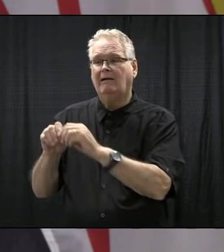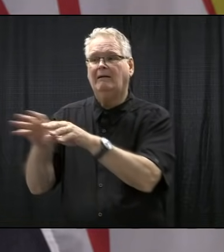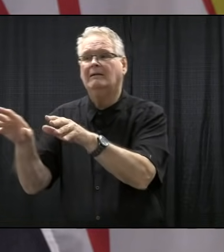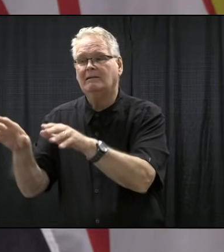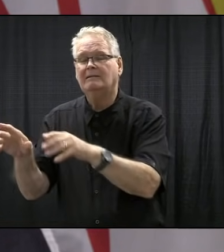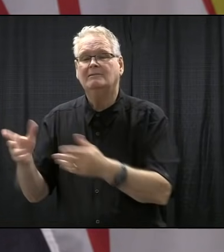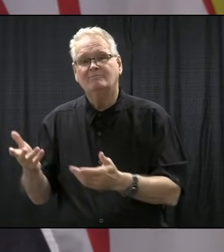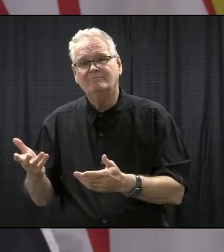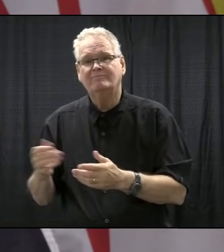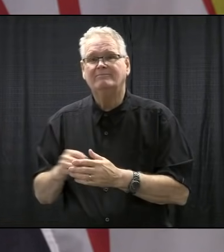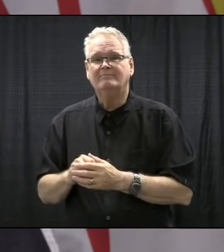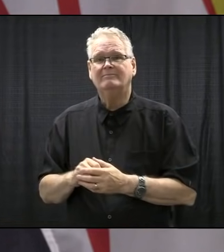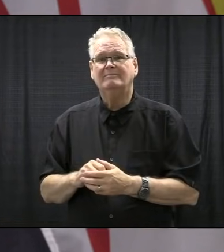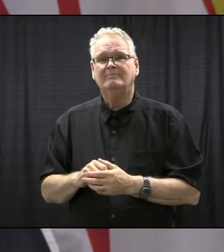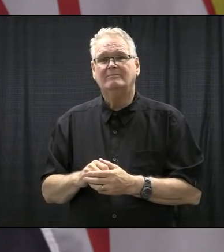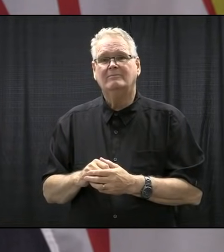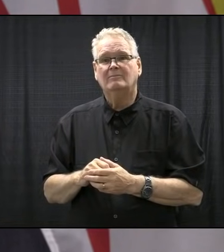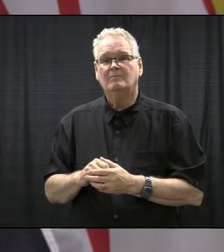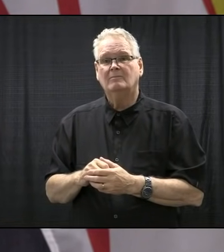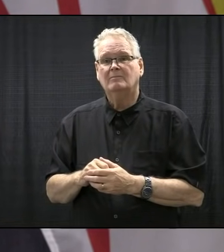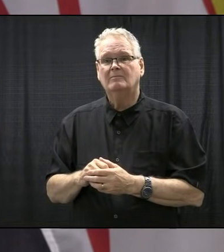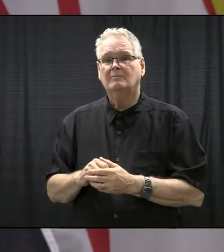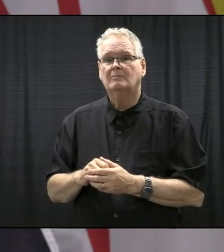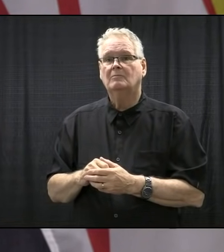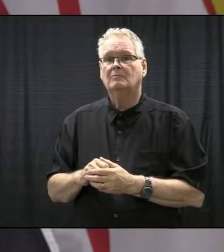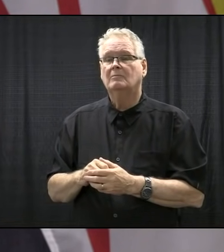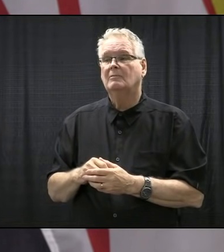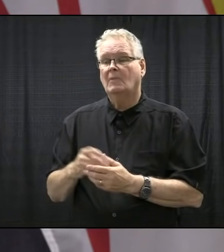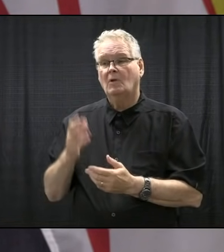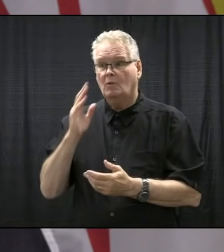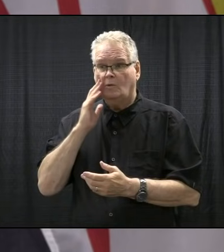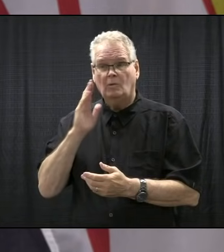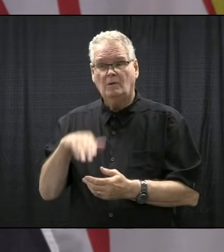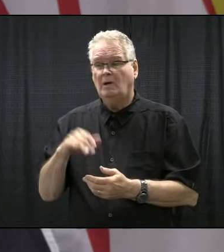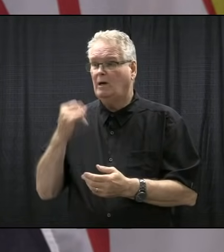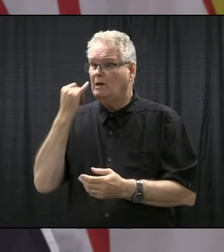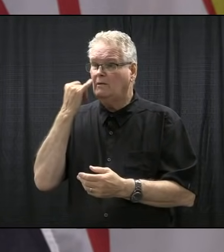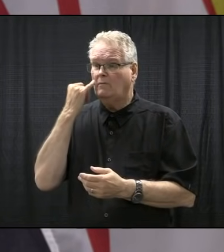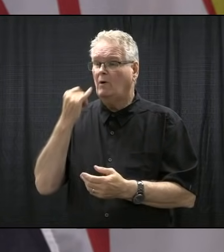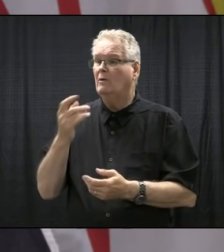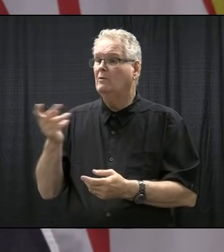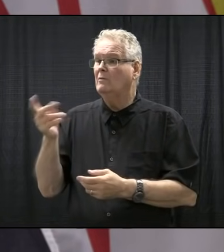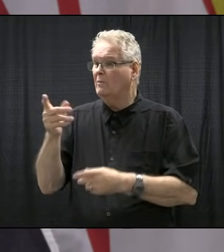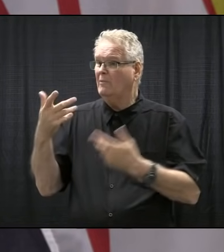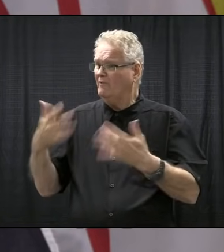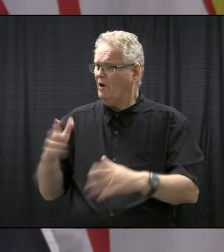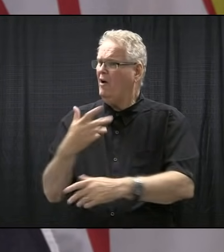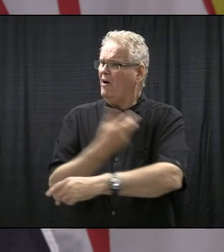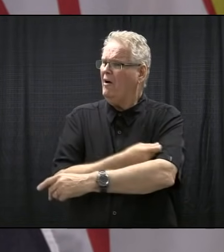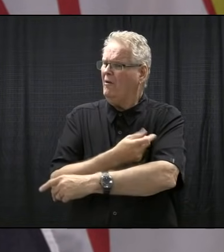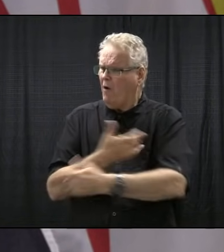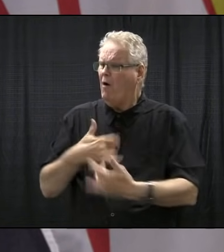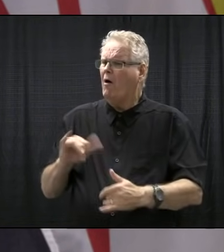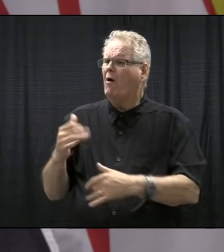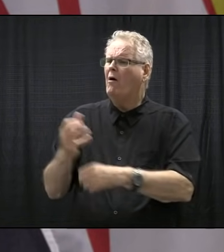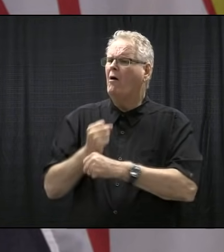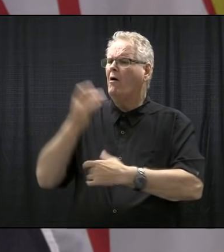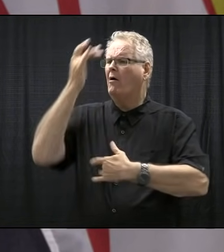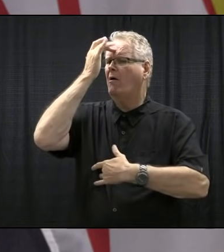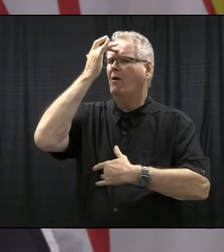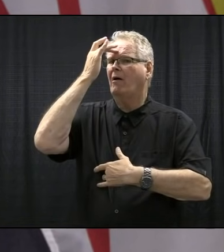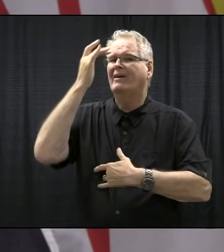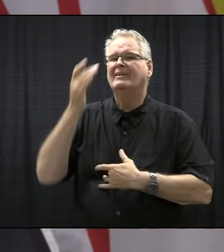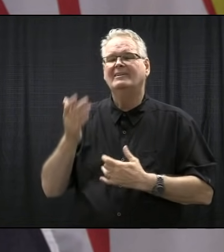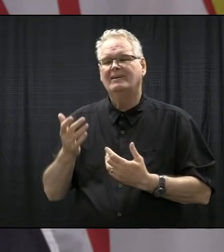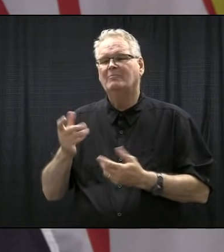still do it even if someone is vaccinated, I guess is the point. So, we would still recommend trying to physically distance as much as